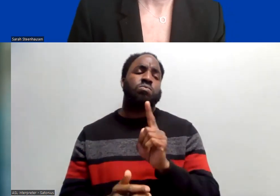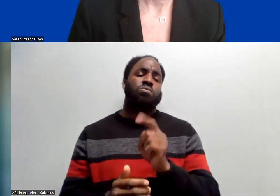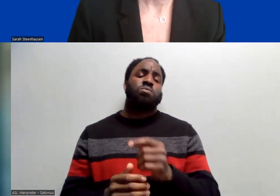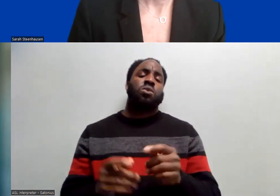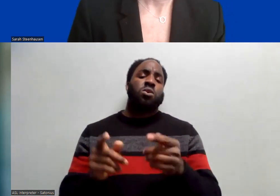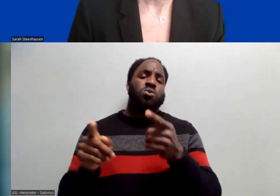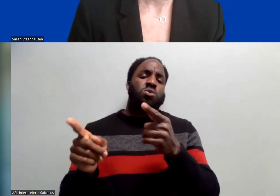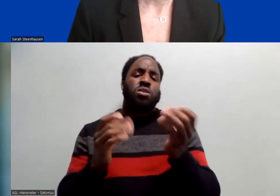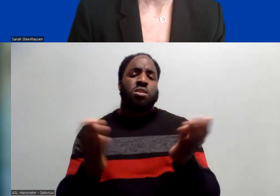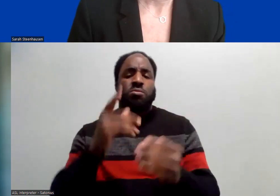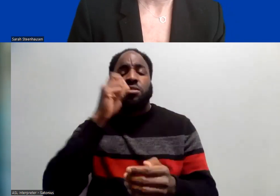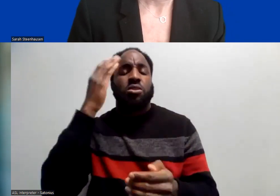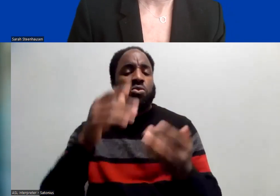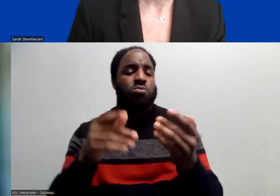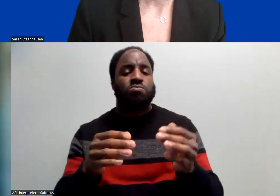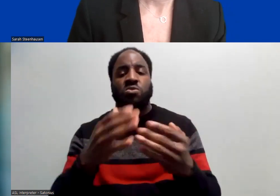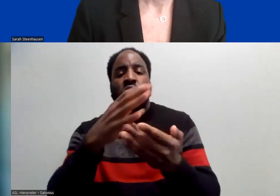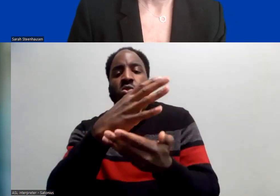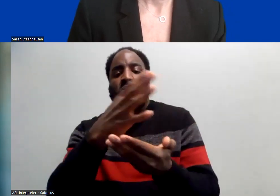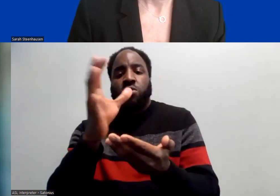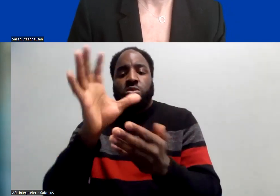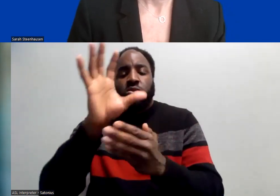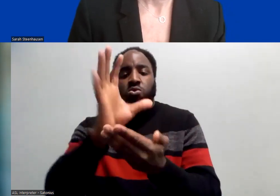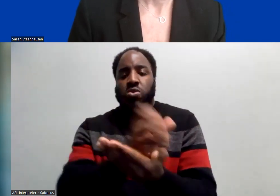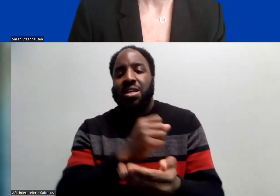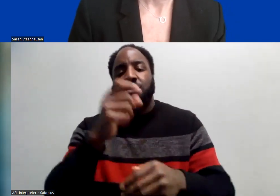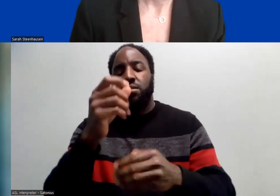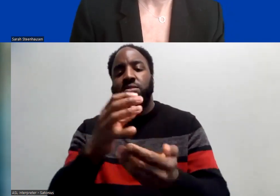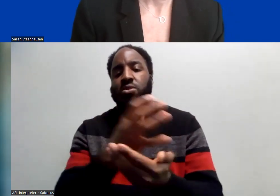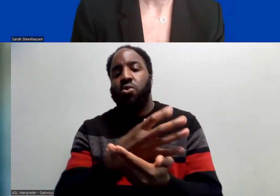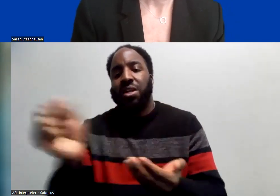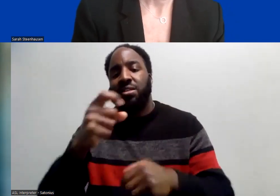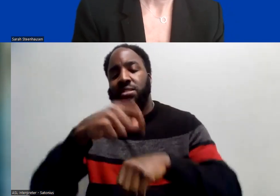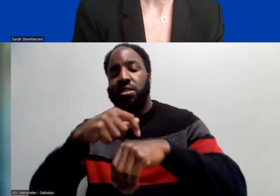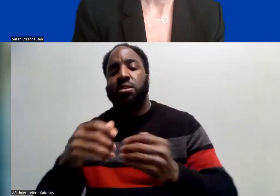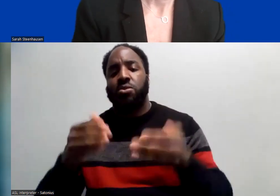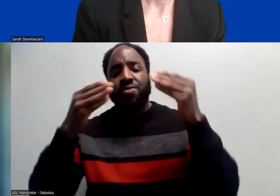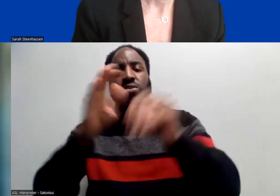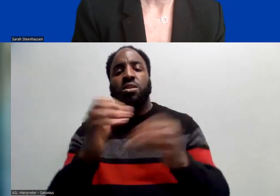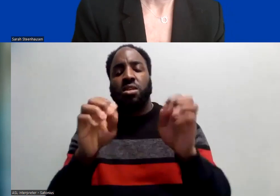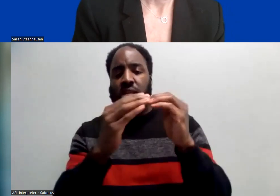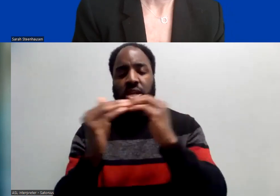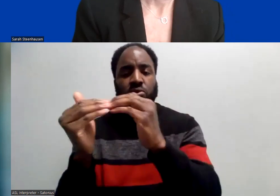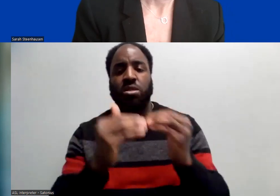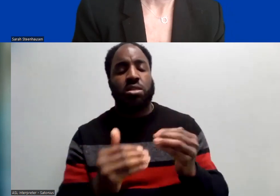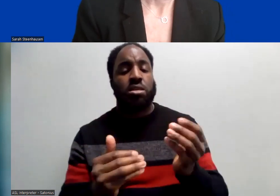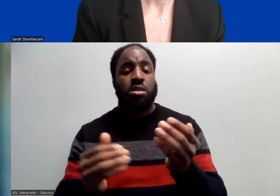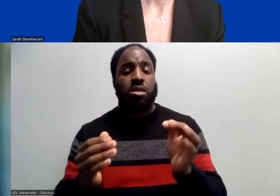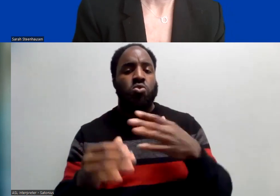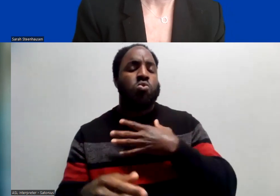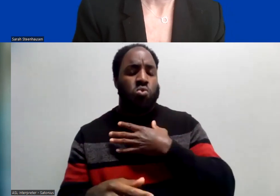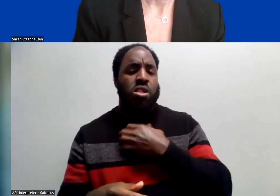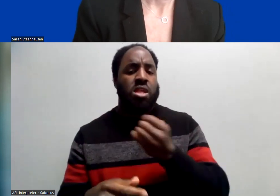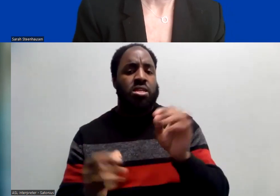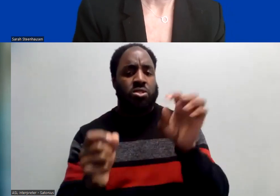Quickly here, because I know we're running out of time. On equity, again, we like the continued focus on equity. We like that there's really some